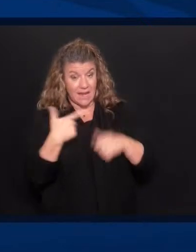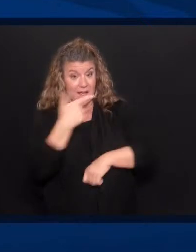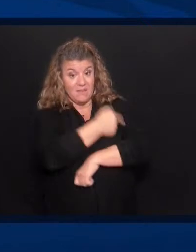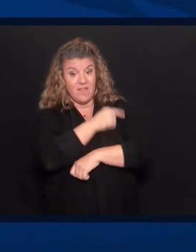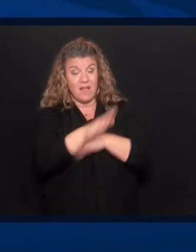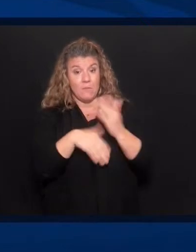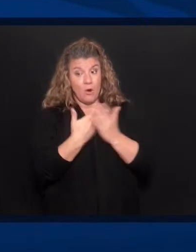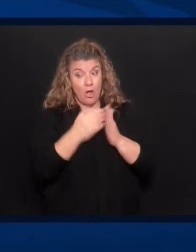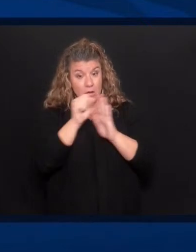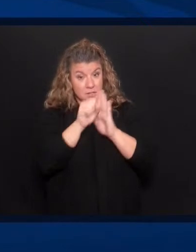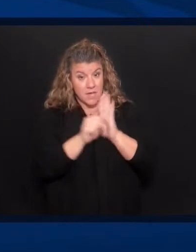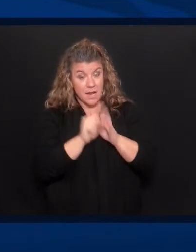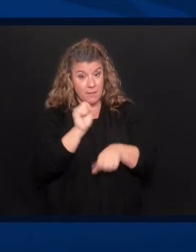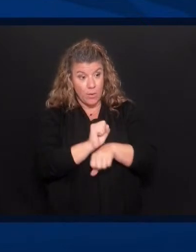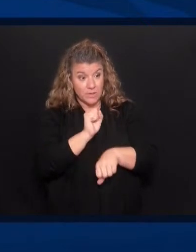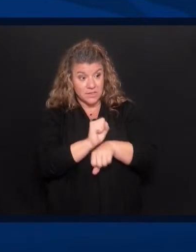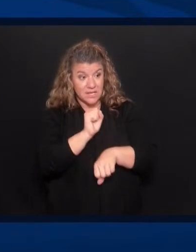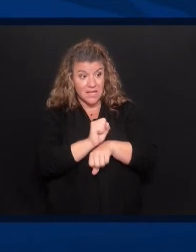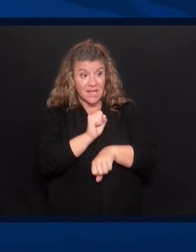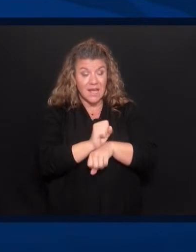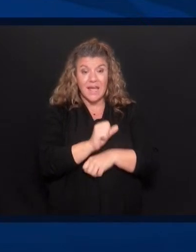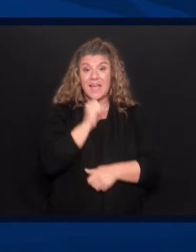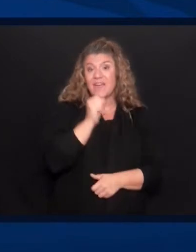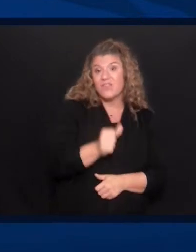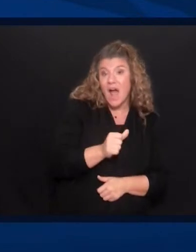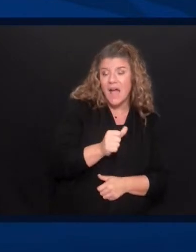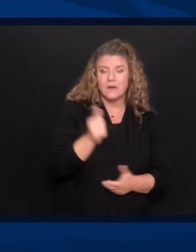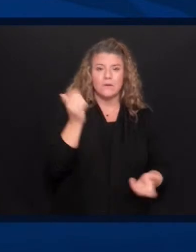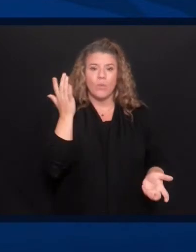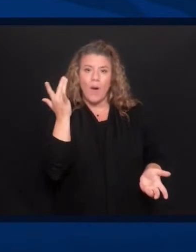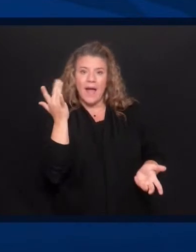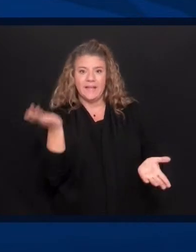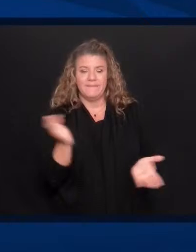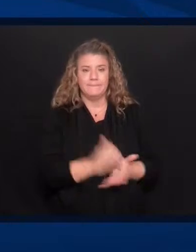all state employees? And if not, why?